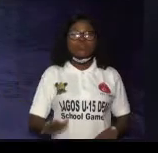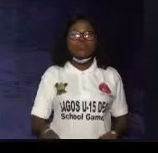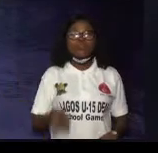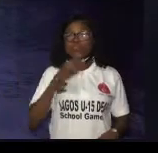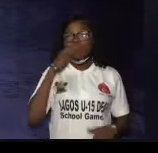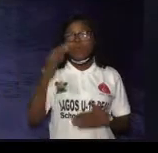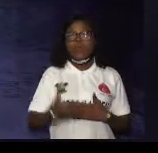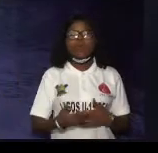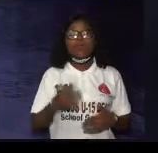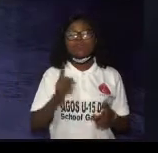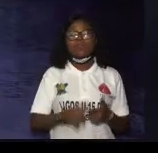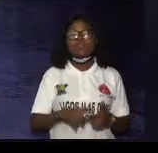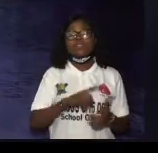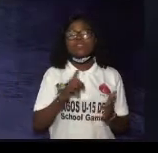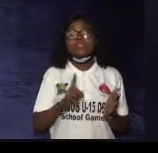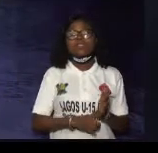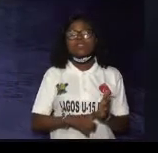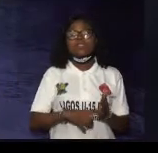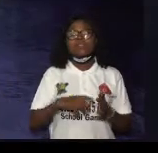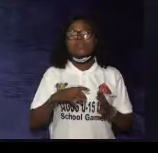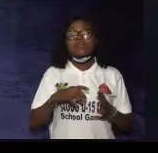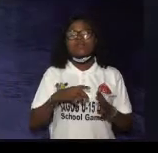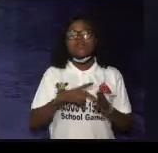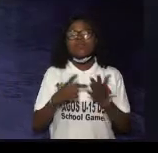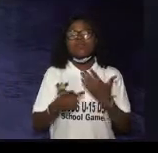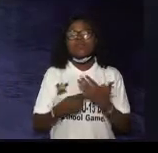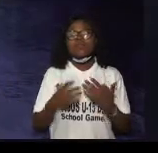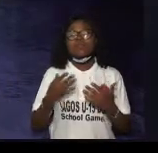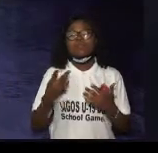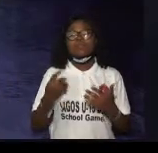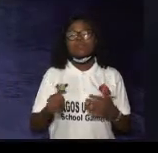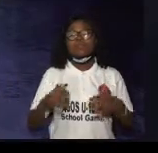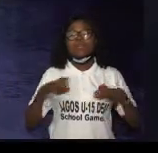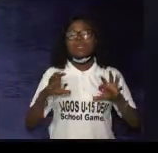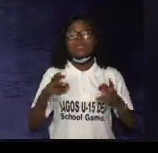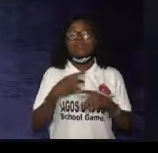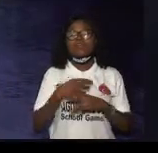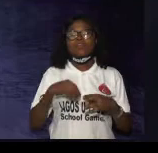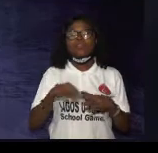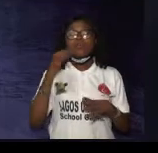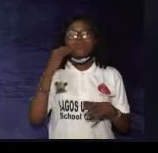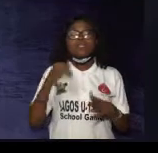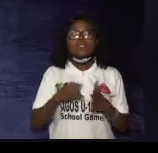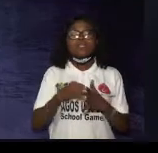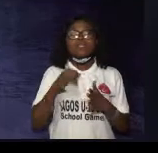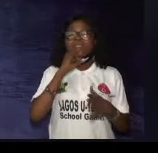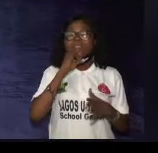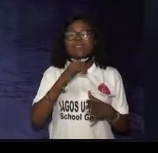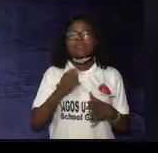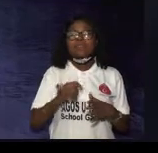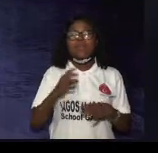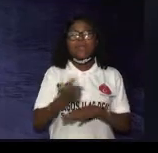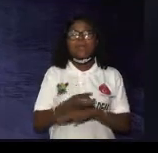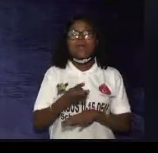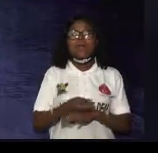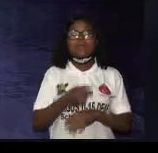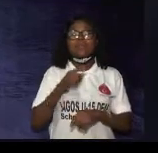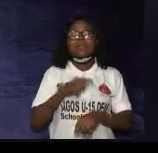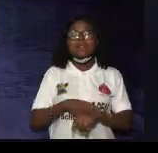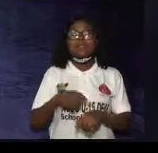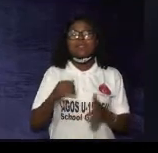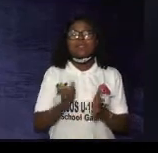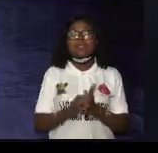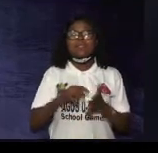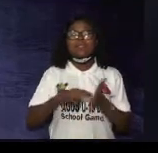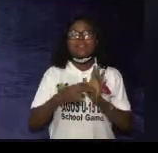Hello children, you're welcome to this segment of the program, The Classroom in Your Home. It is mathematics time, and that means it is